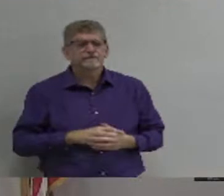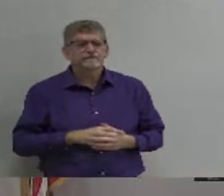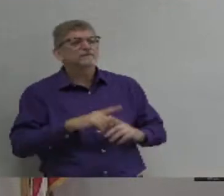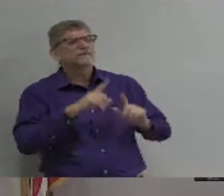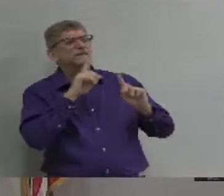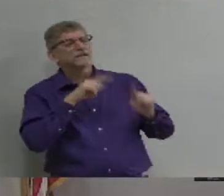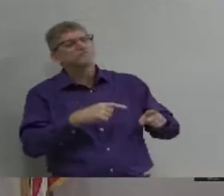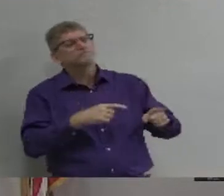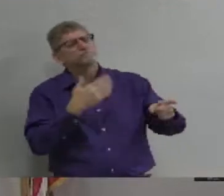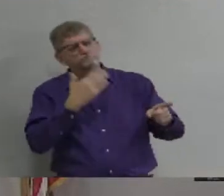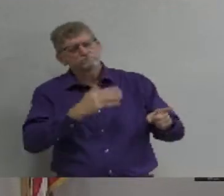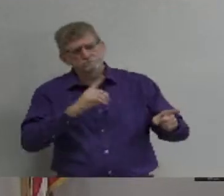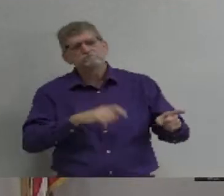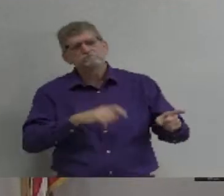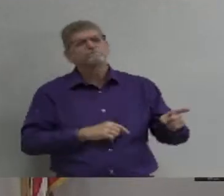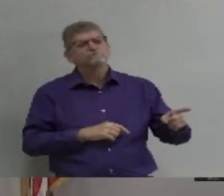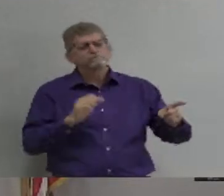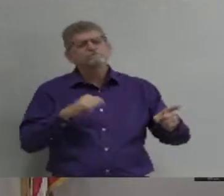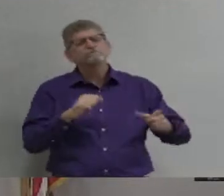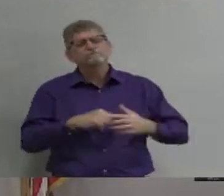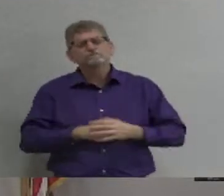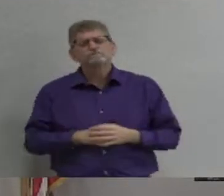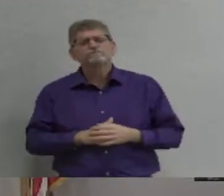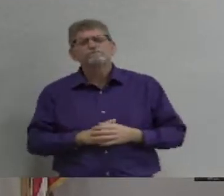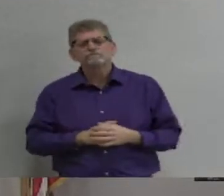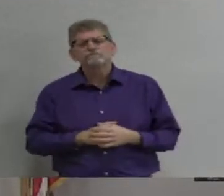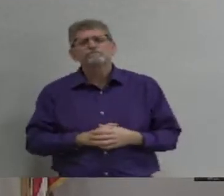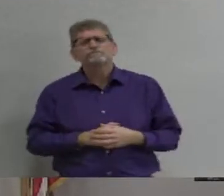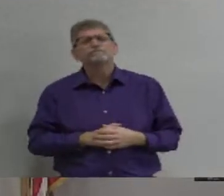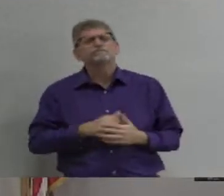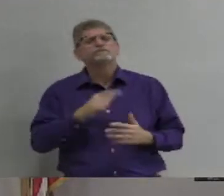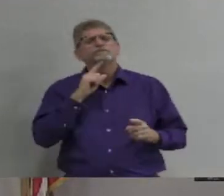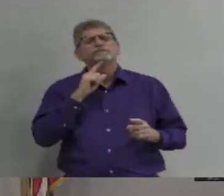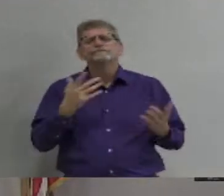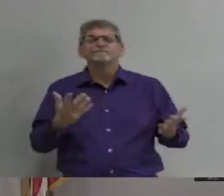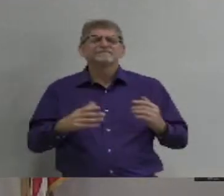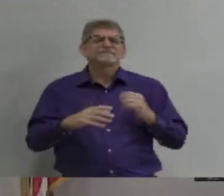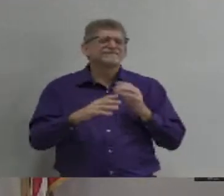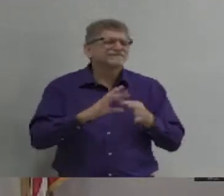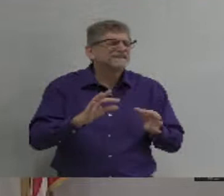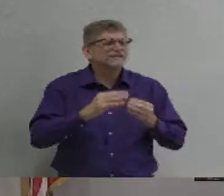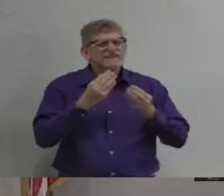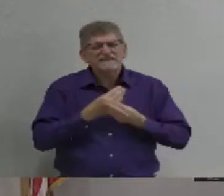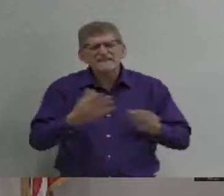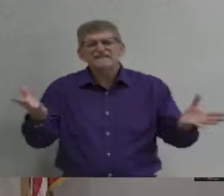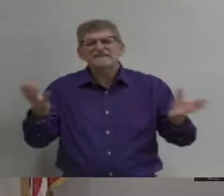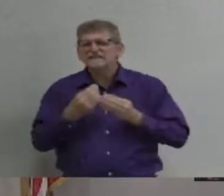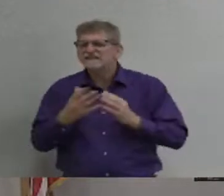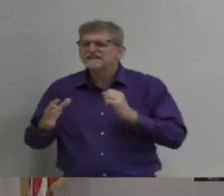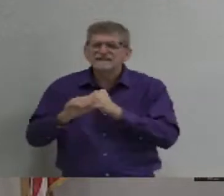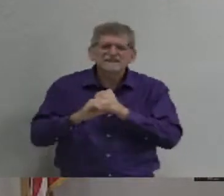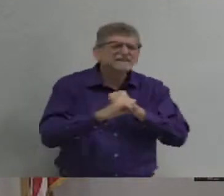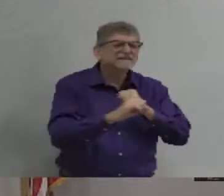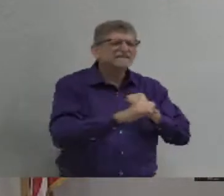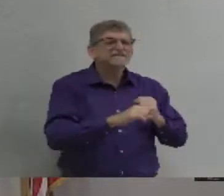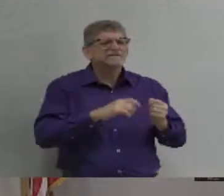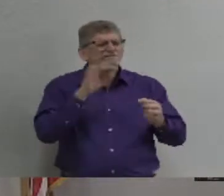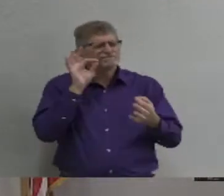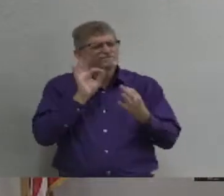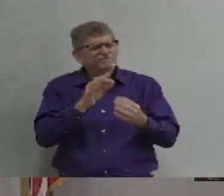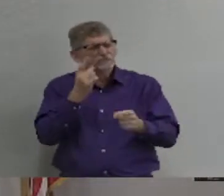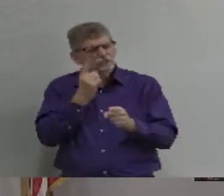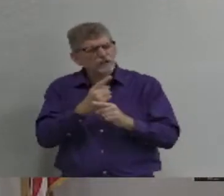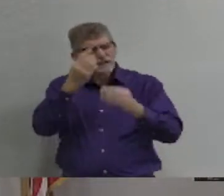certainly it comes down to messaging and getting accurate information out to people about the